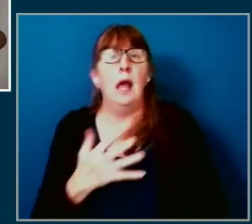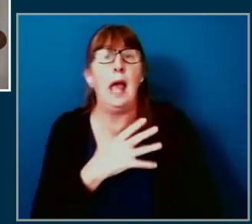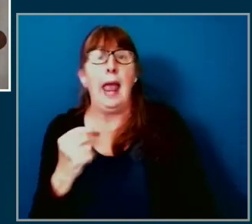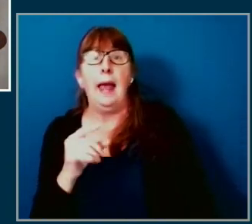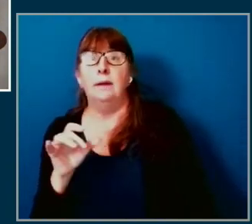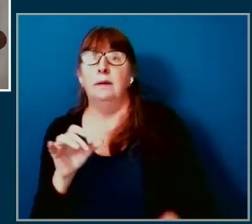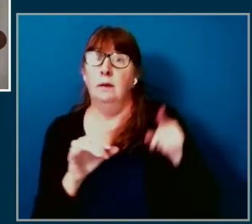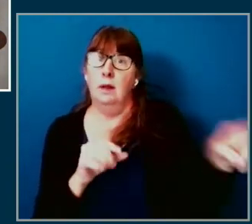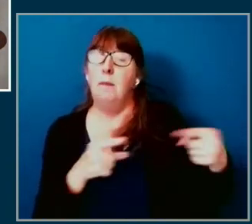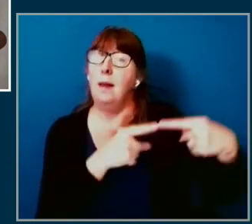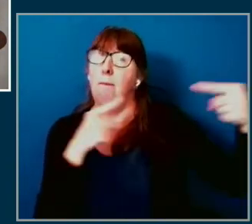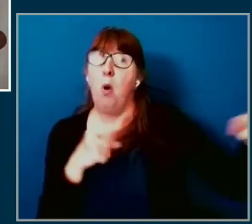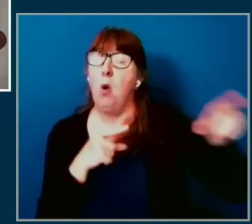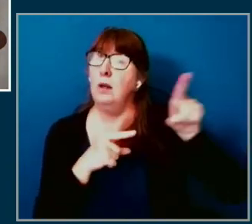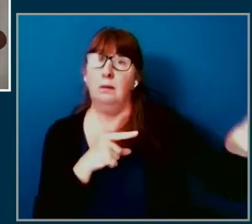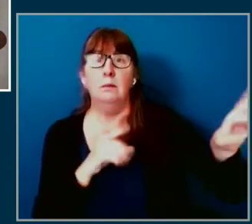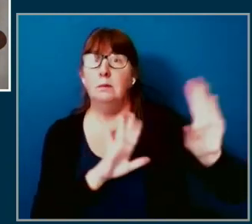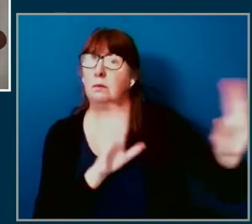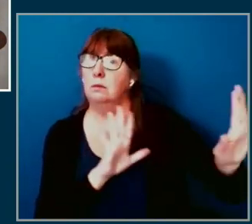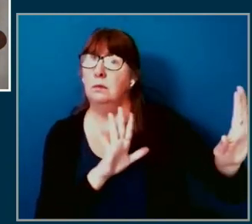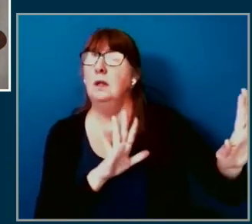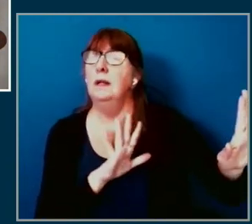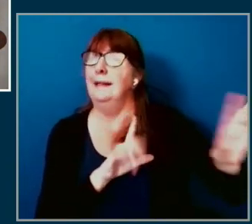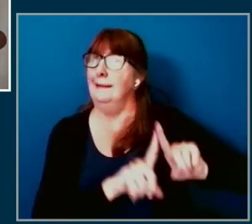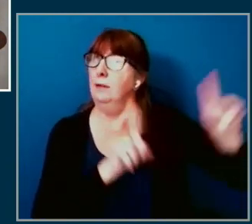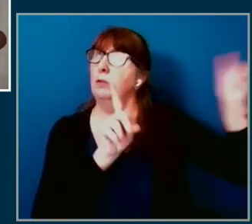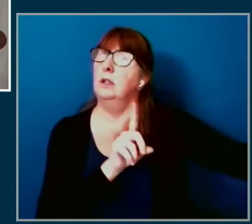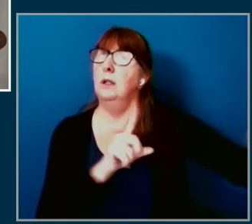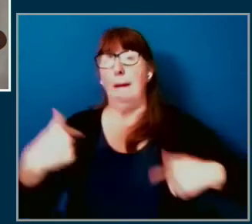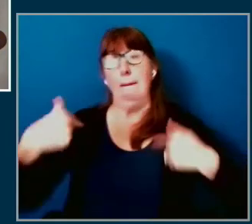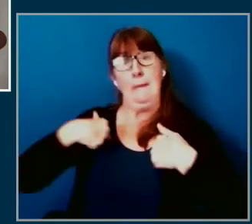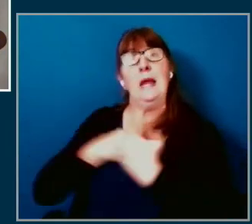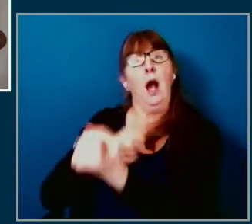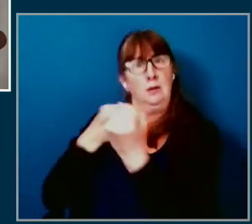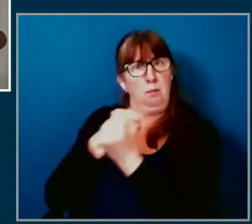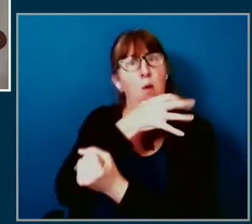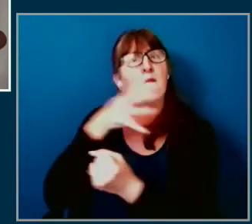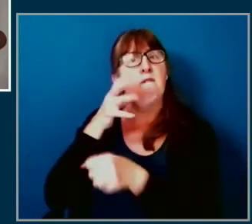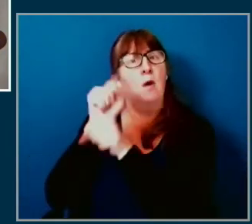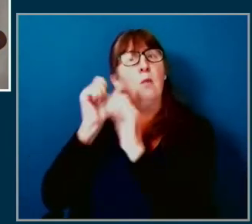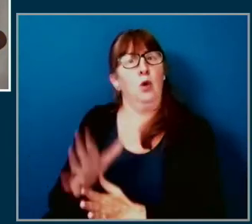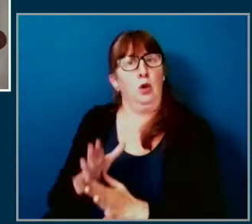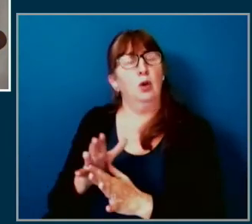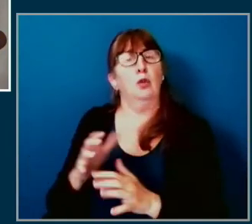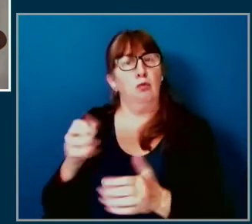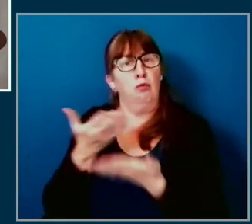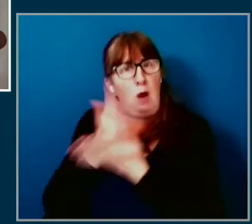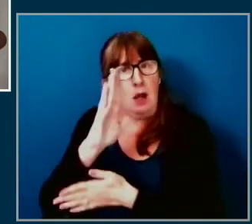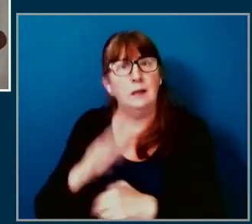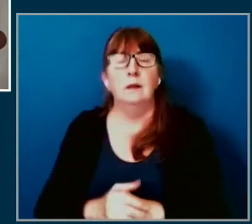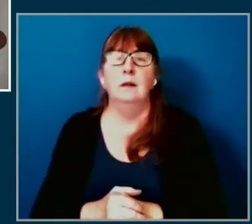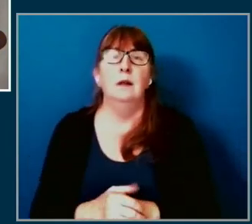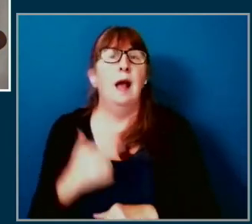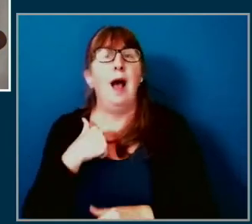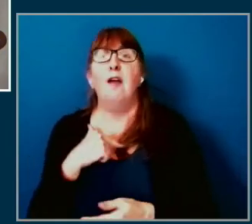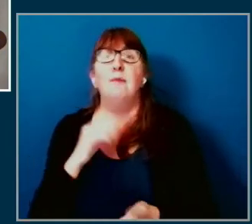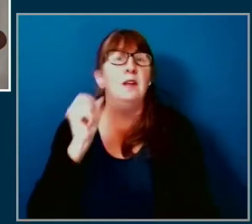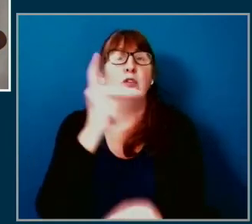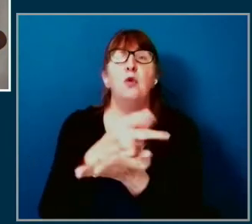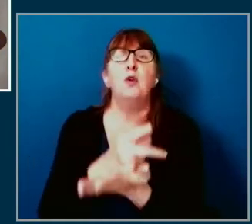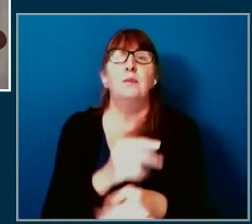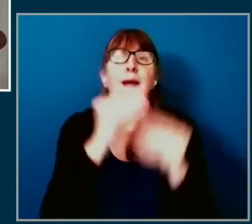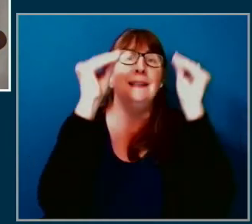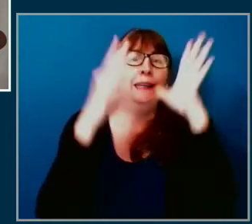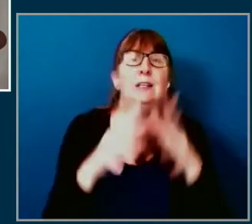unequivocal supporter of farm worker rights. I am proud to be endorsed by nurses, teachers, firefighters, laborers,